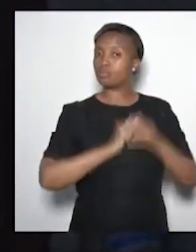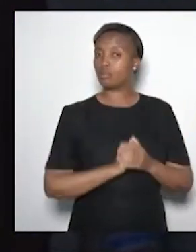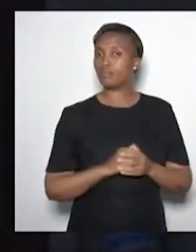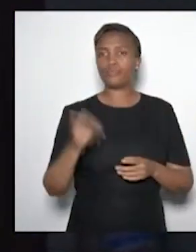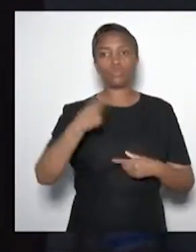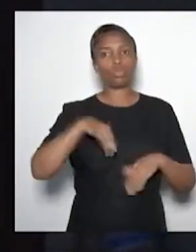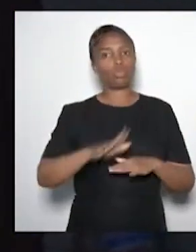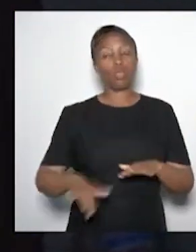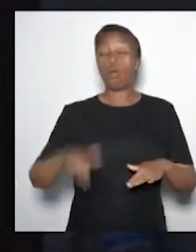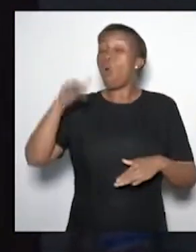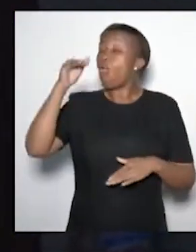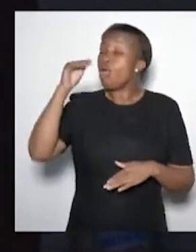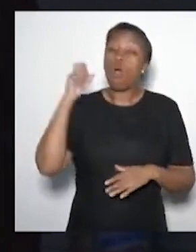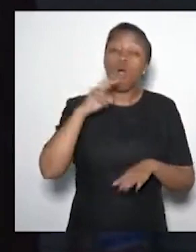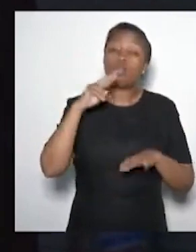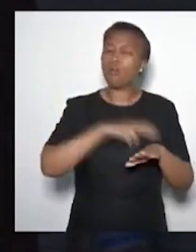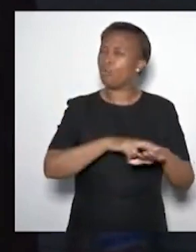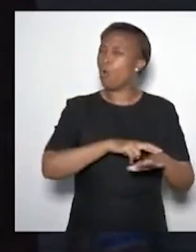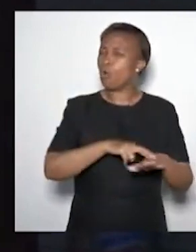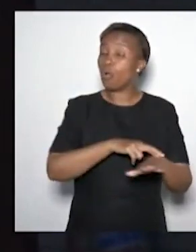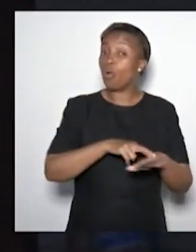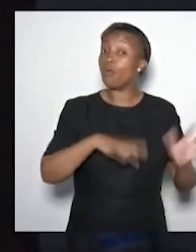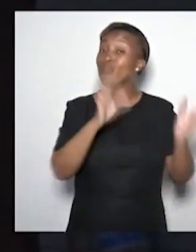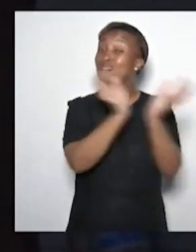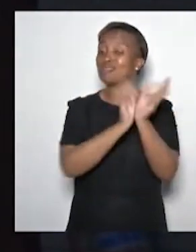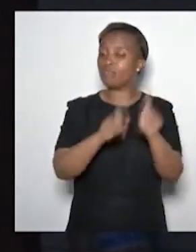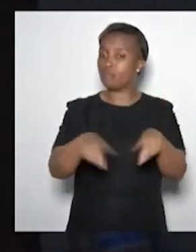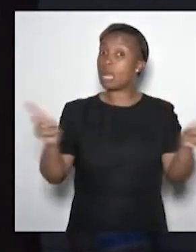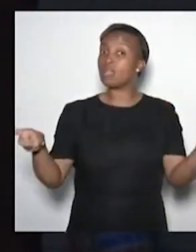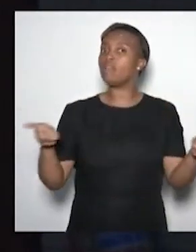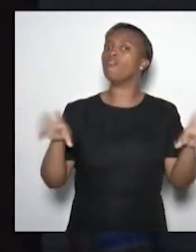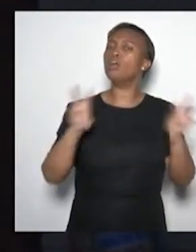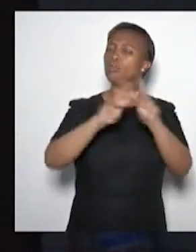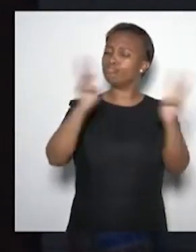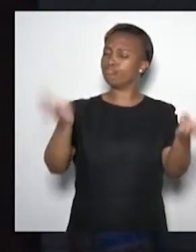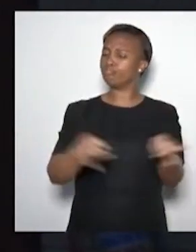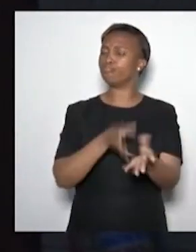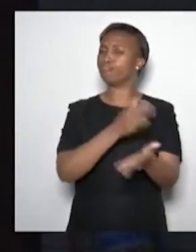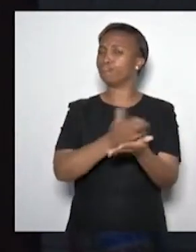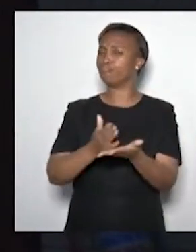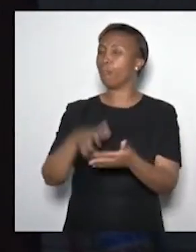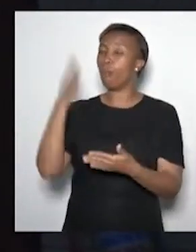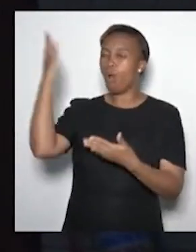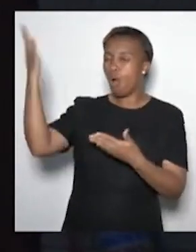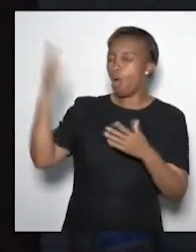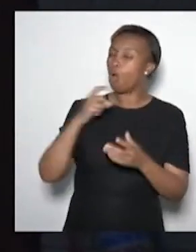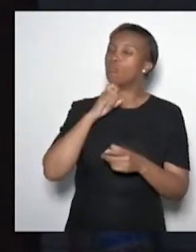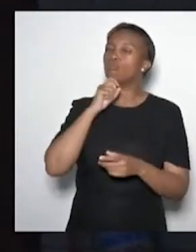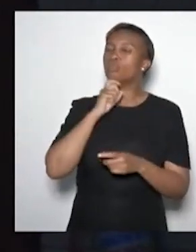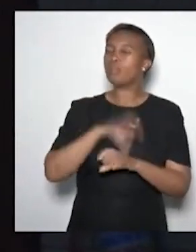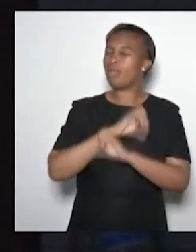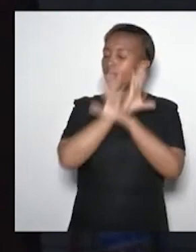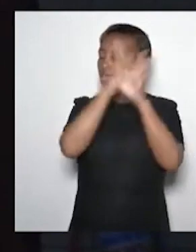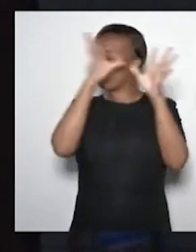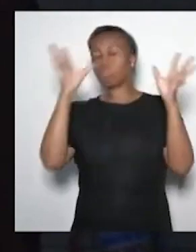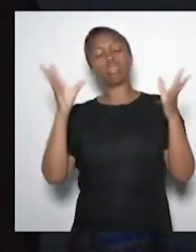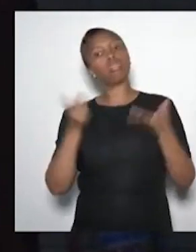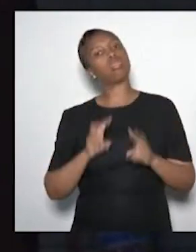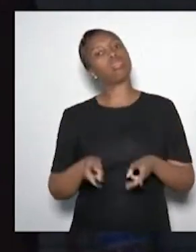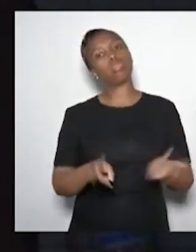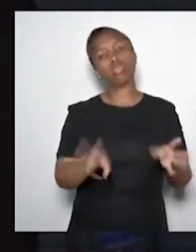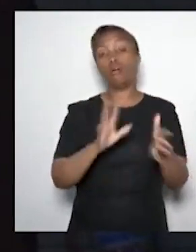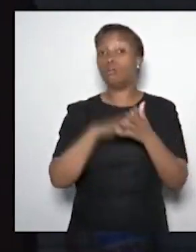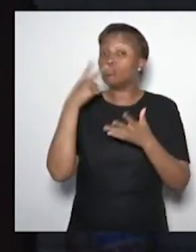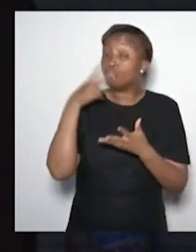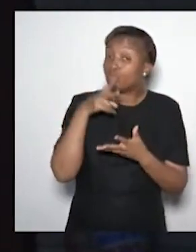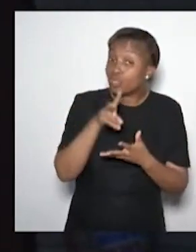all race groups, different parts of the world, that God has used him in an incredible way. And also to see